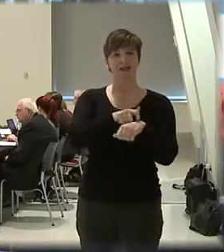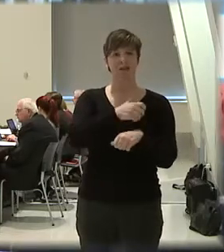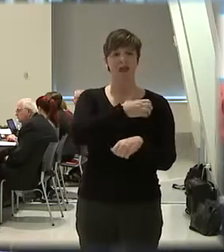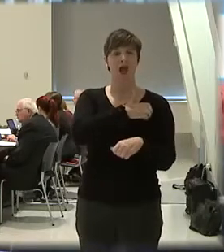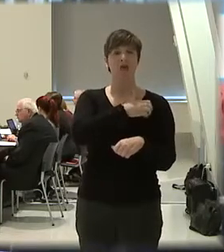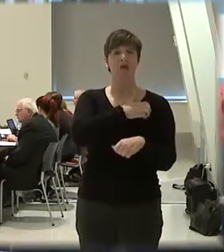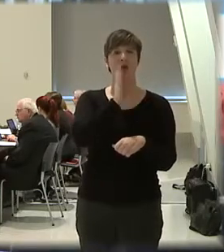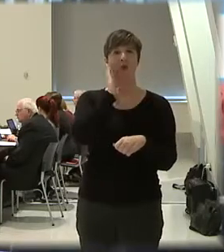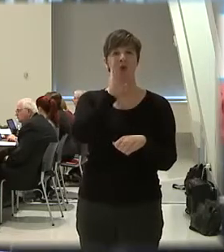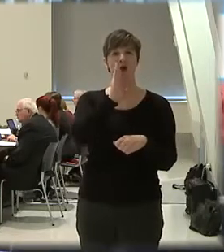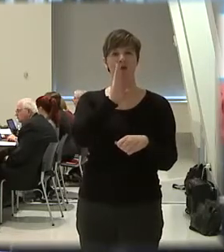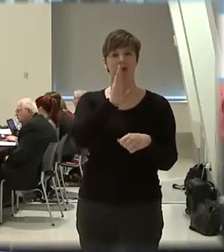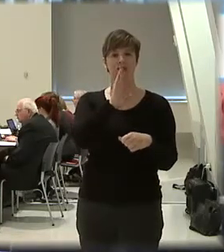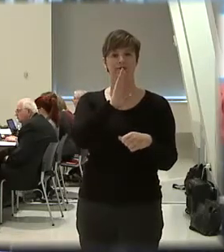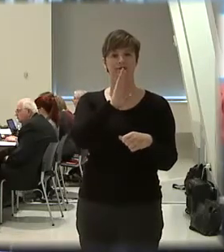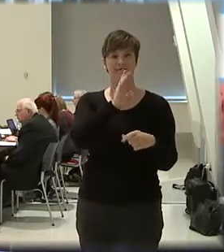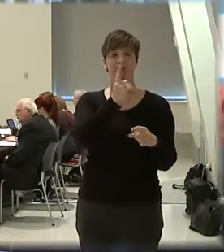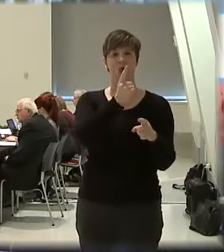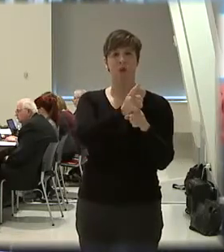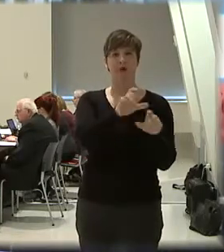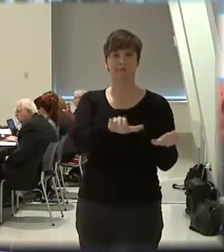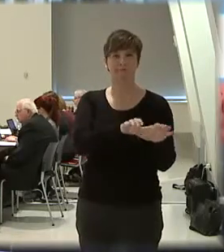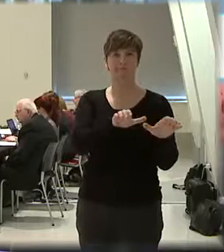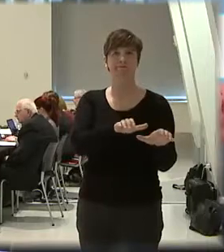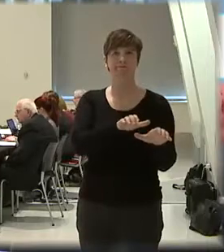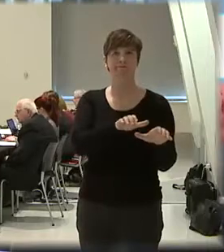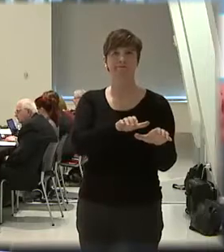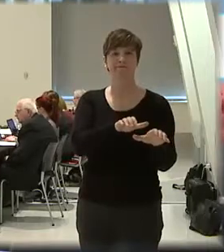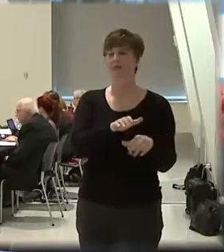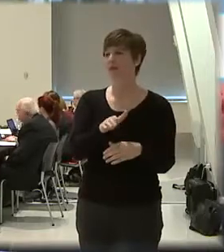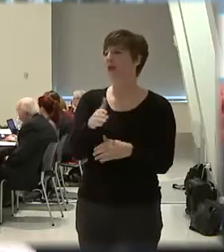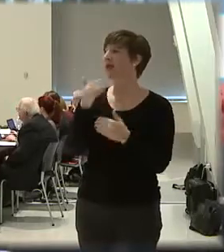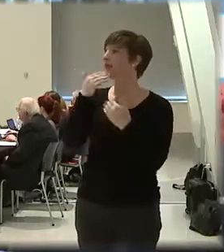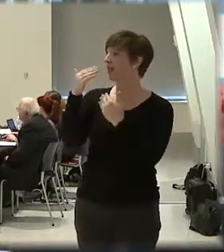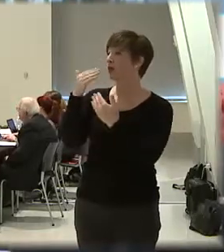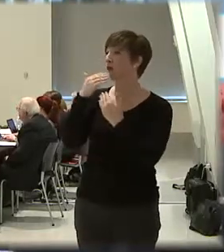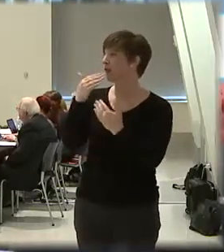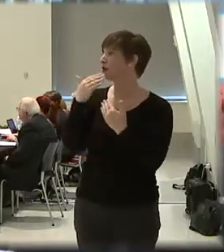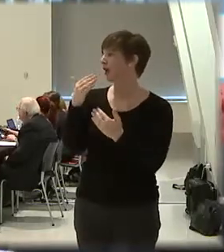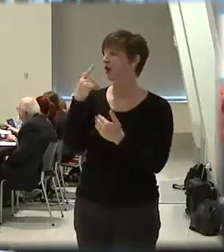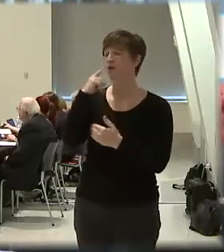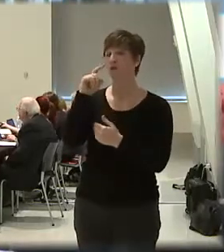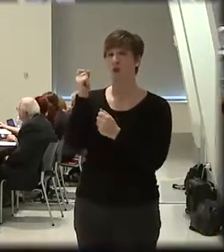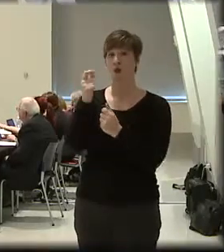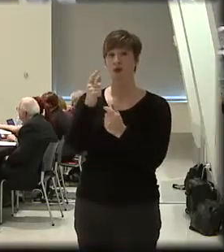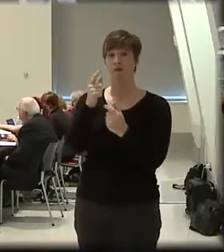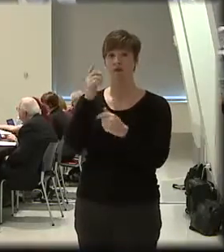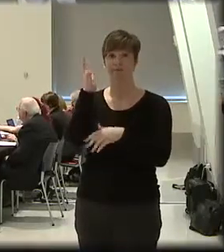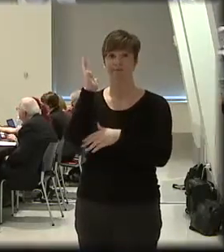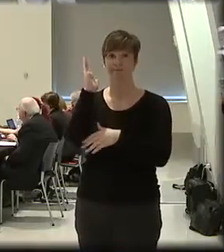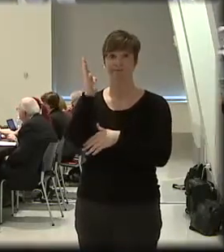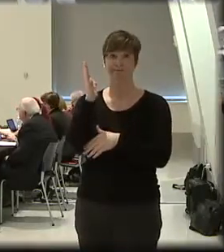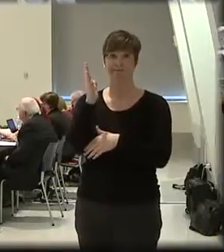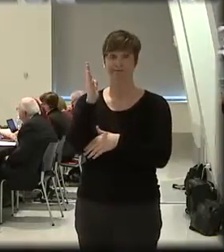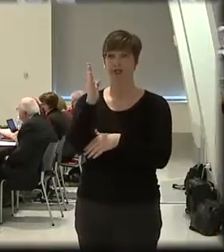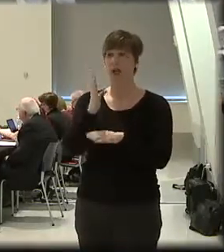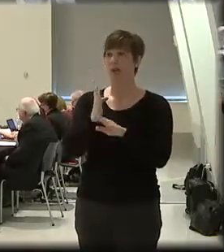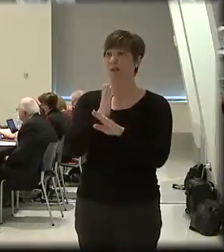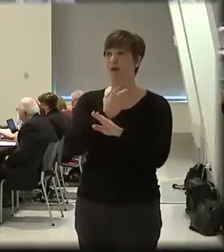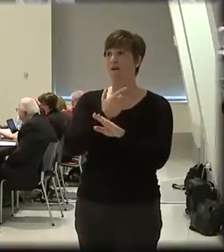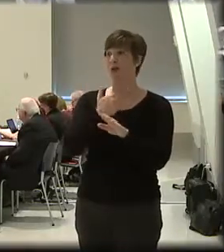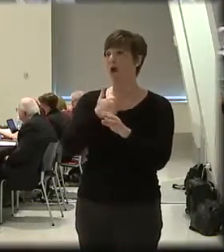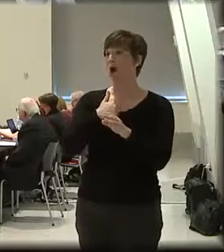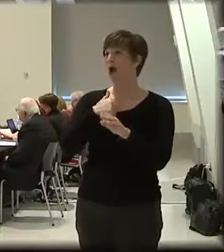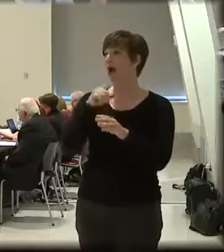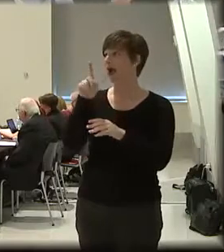shown to have been acting in the right. Thank you. Well, thank you, and thank all of you for your testimony. Before I turn to the other task